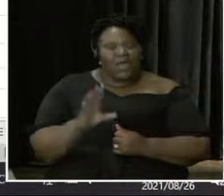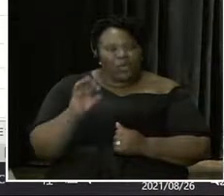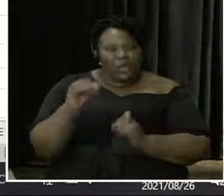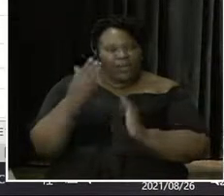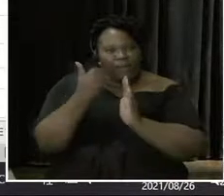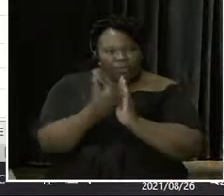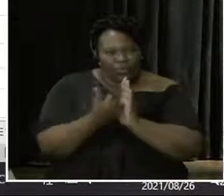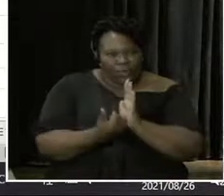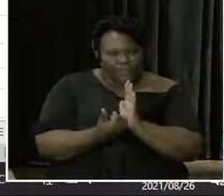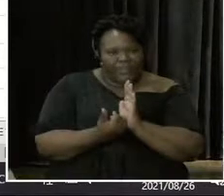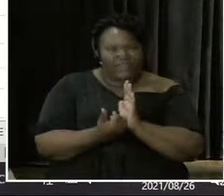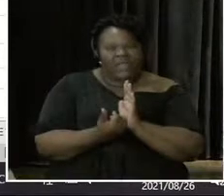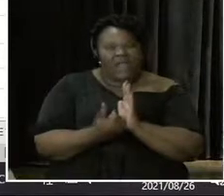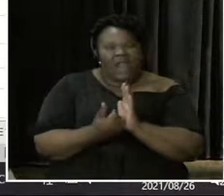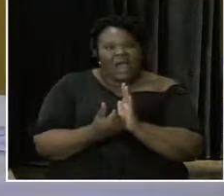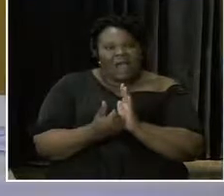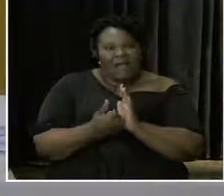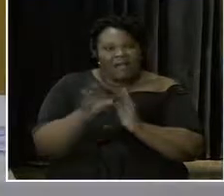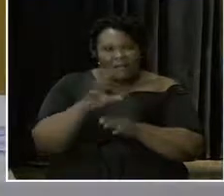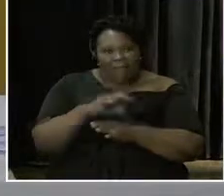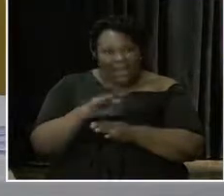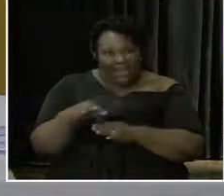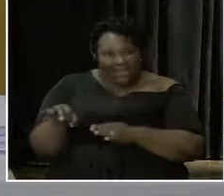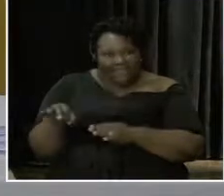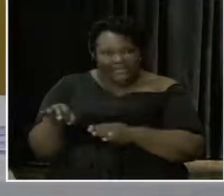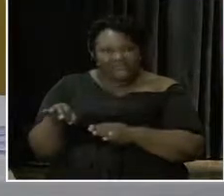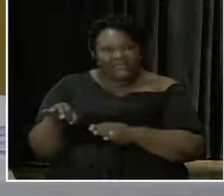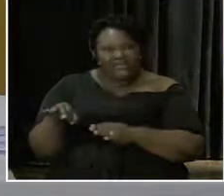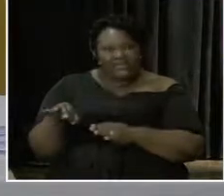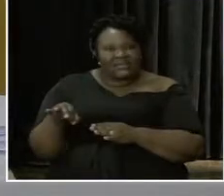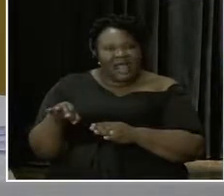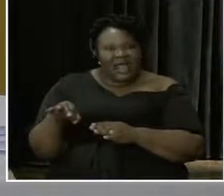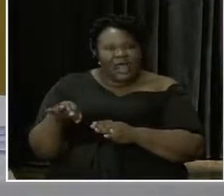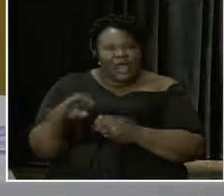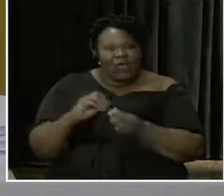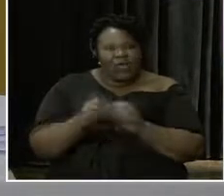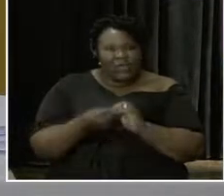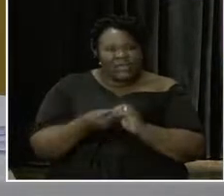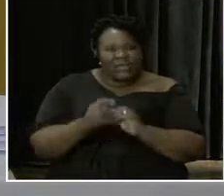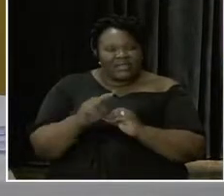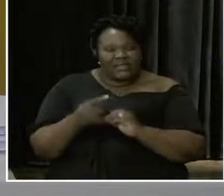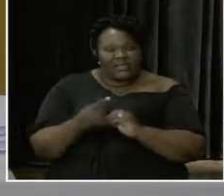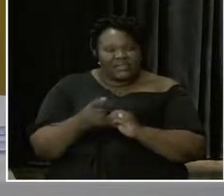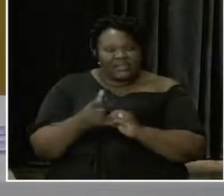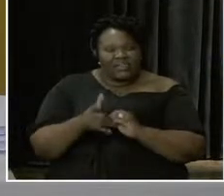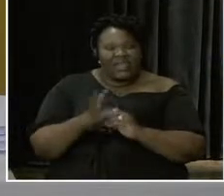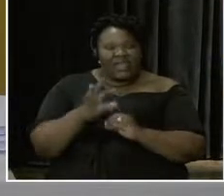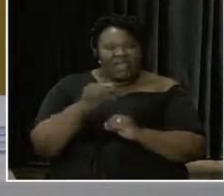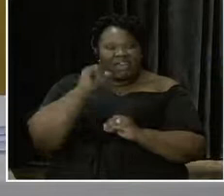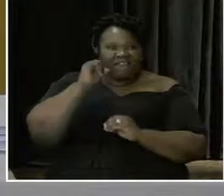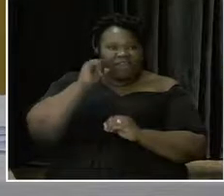programs and operations and the plans to deal with issues. What if this thing happened tomorrow?